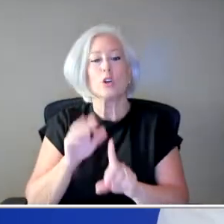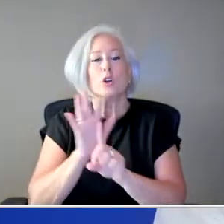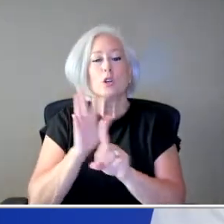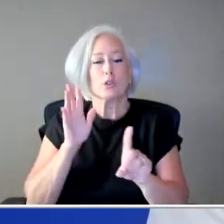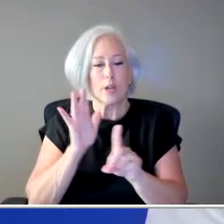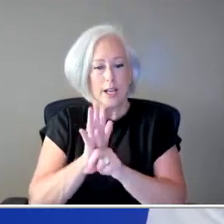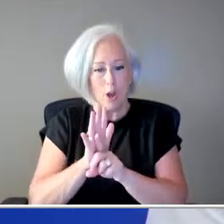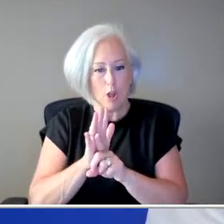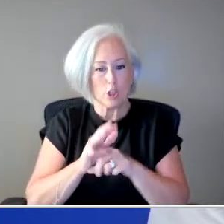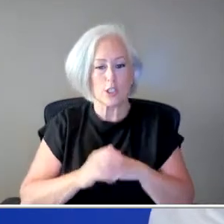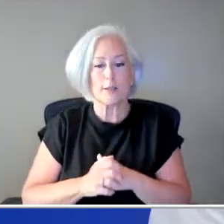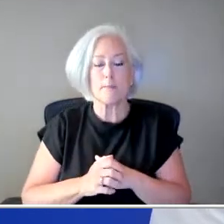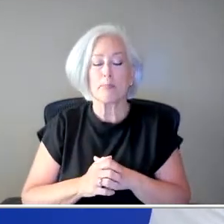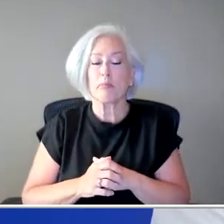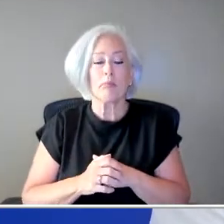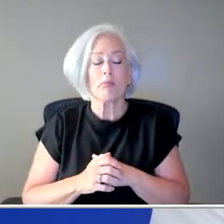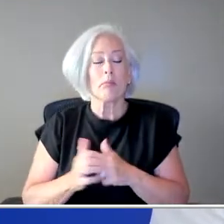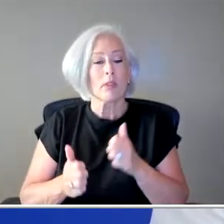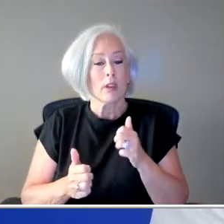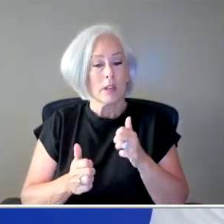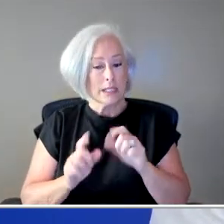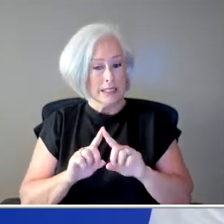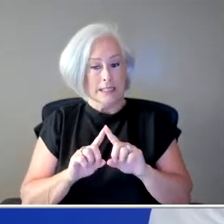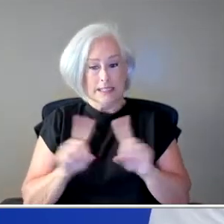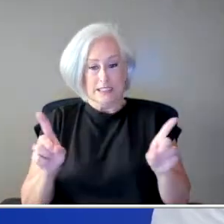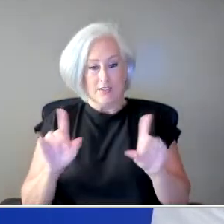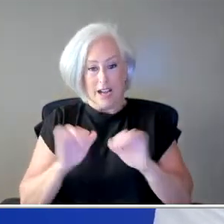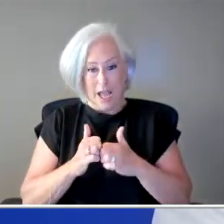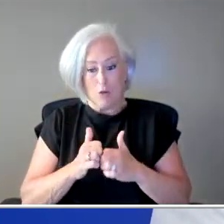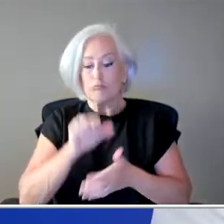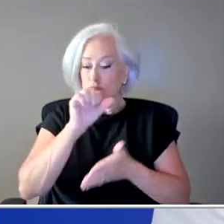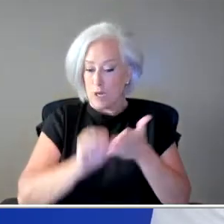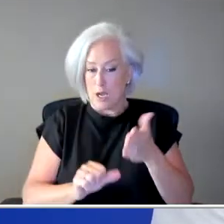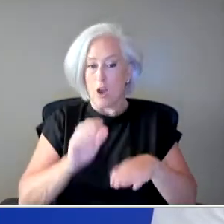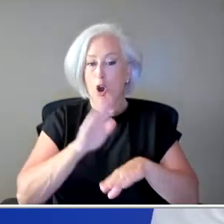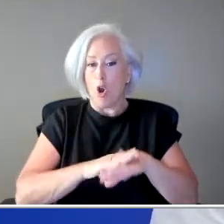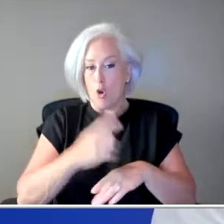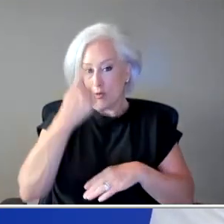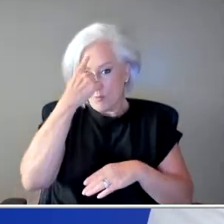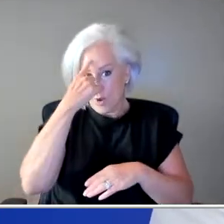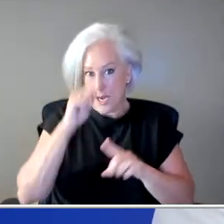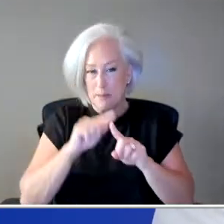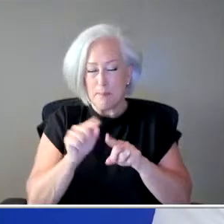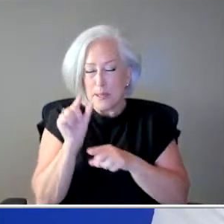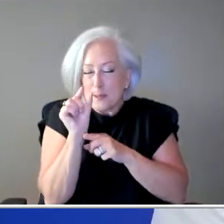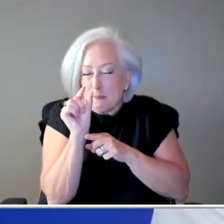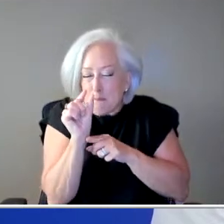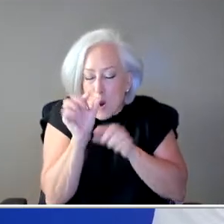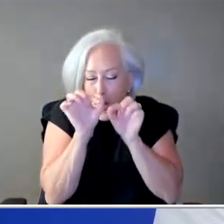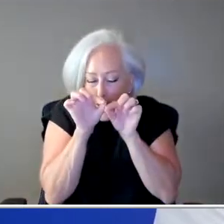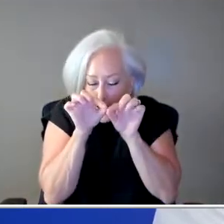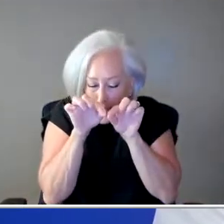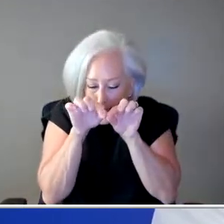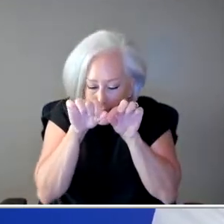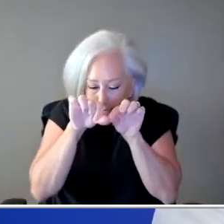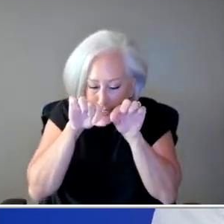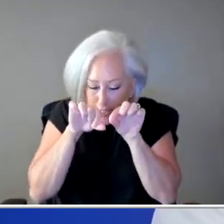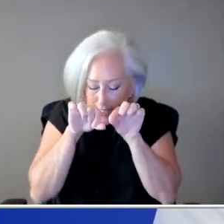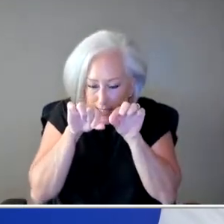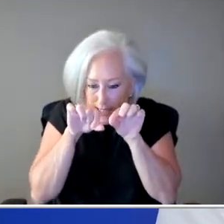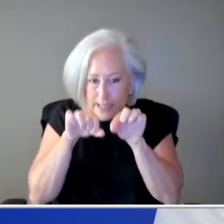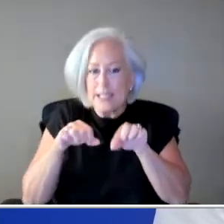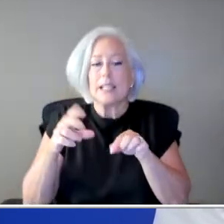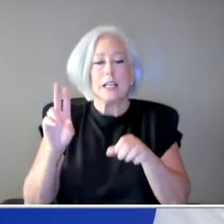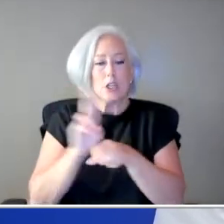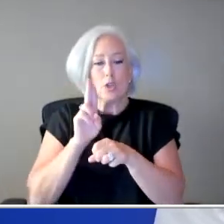that we're operating on the brain, but using very small incisions and using imaging, usually x-rays, special x-rays